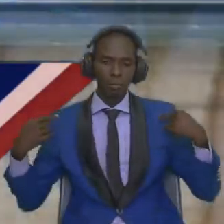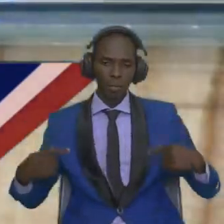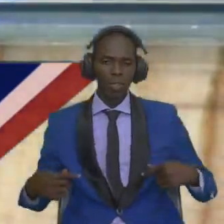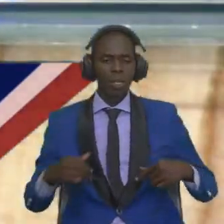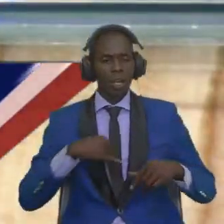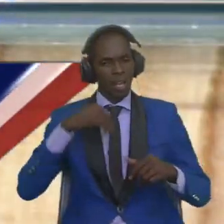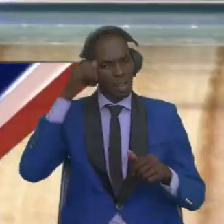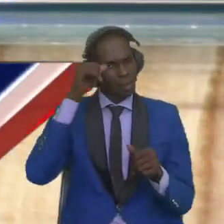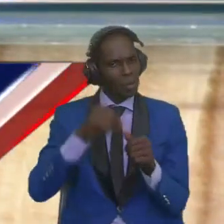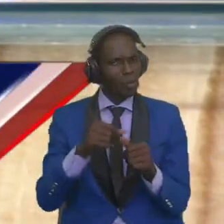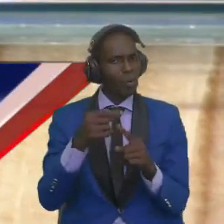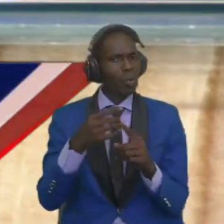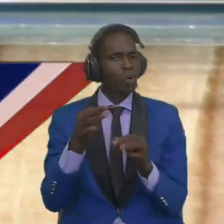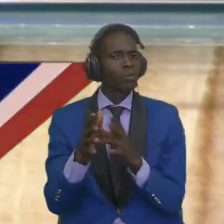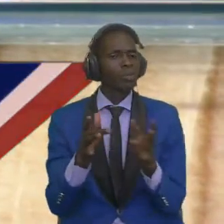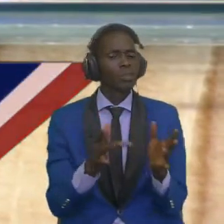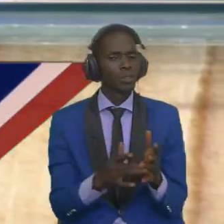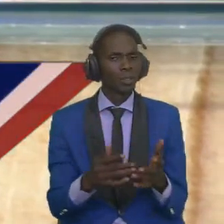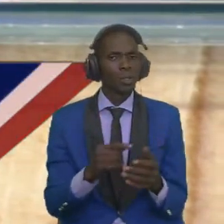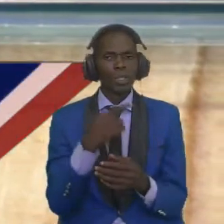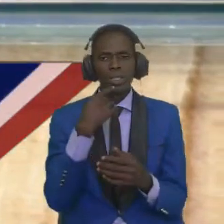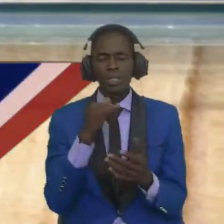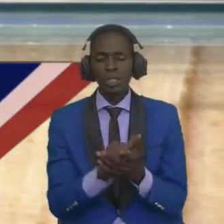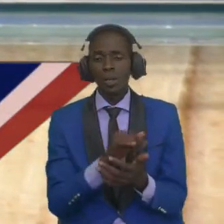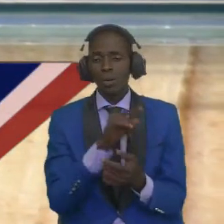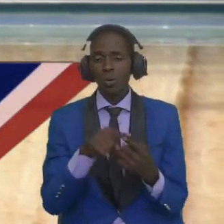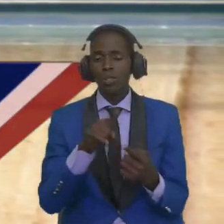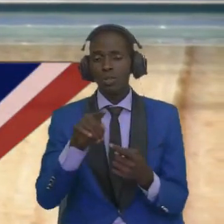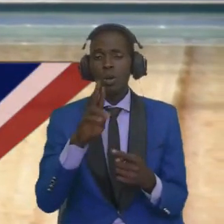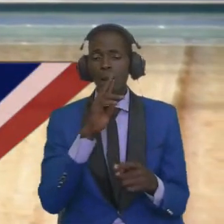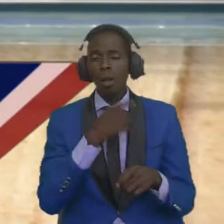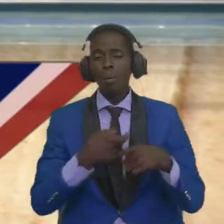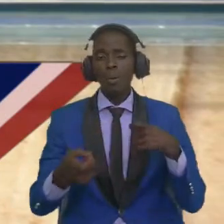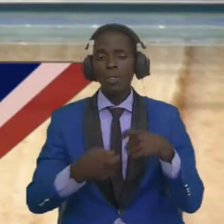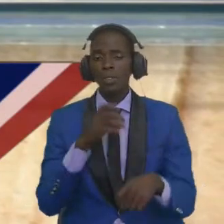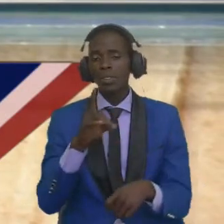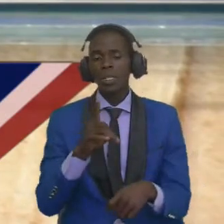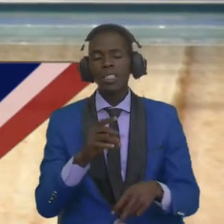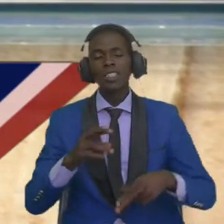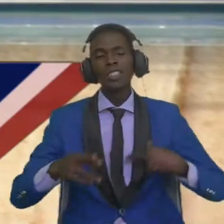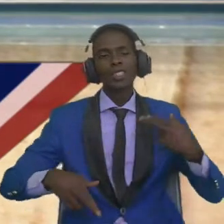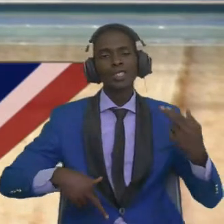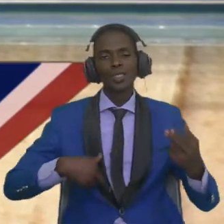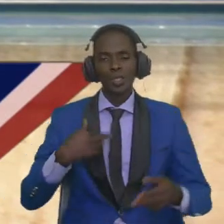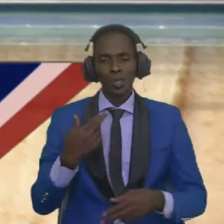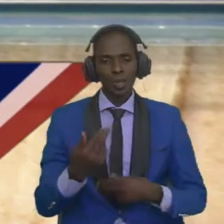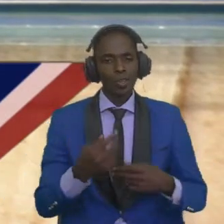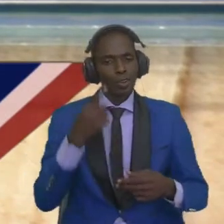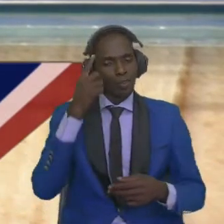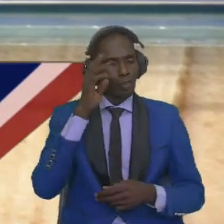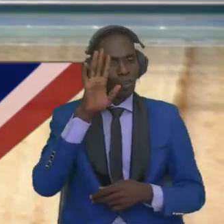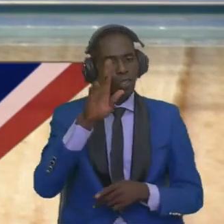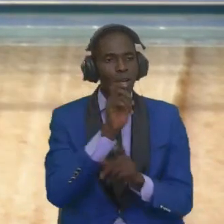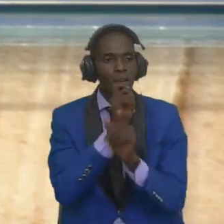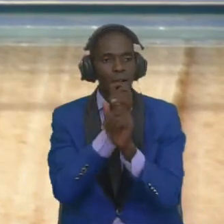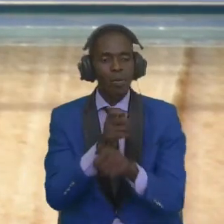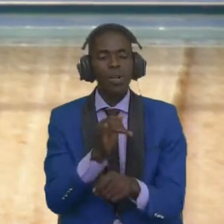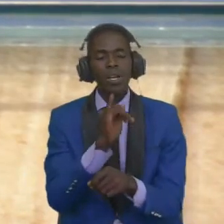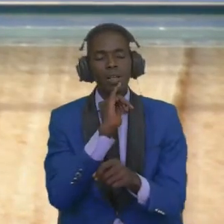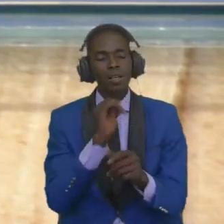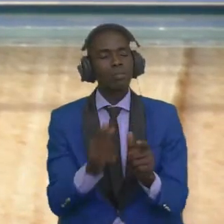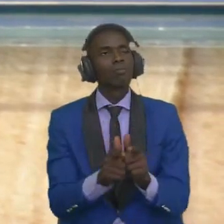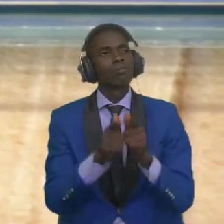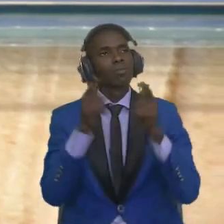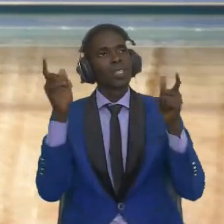of Jesus, when you are persecuted, rejoice and leap for joy, for your reward is great